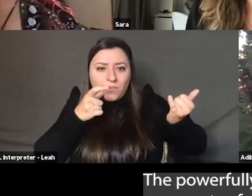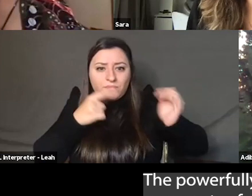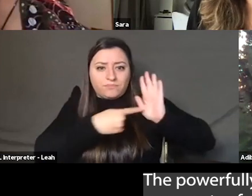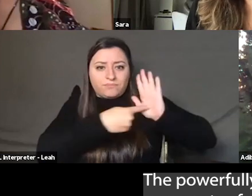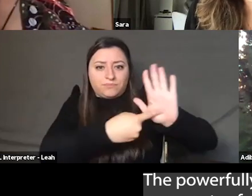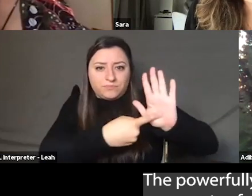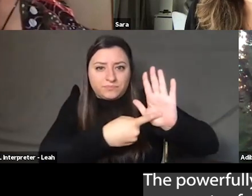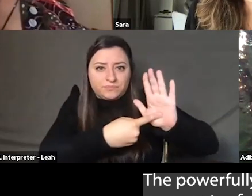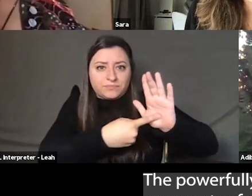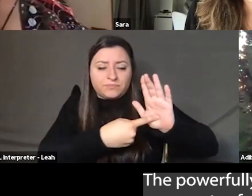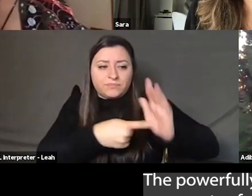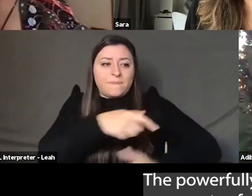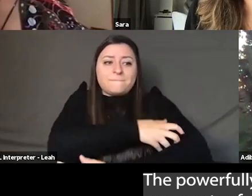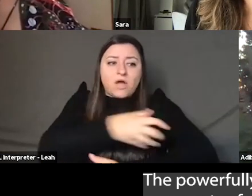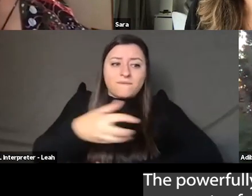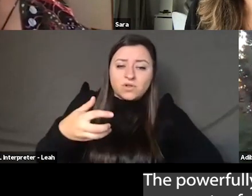The powerfully